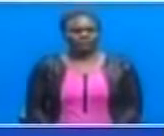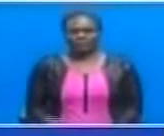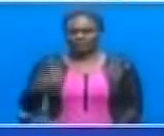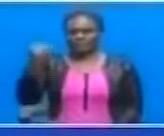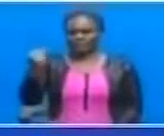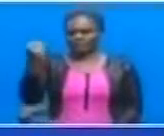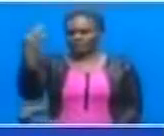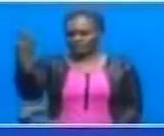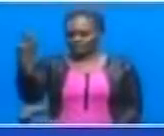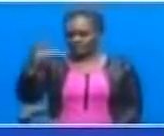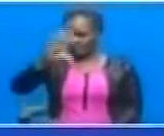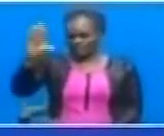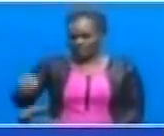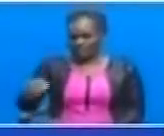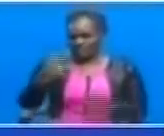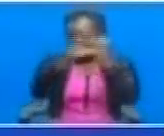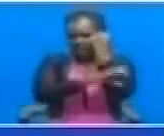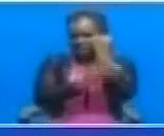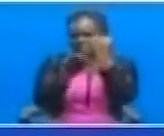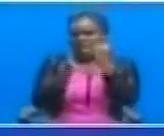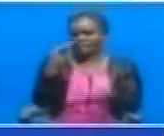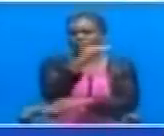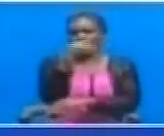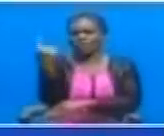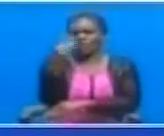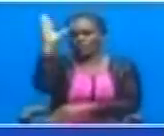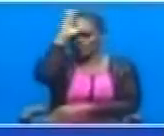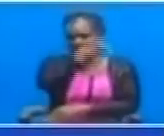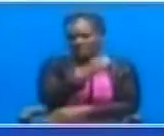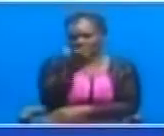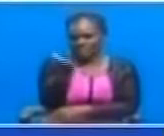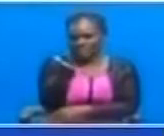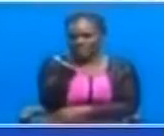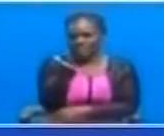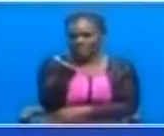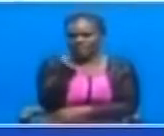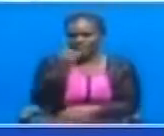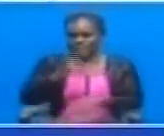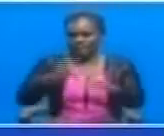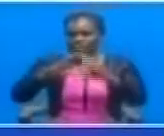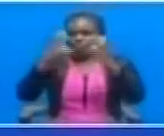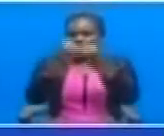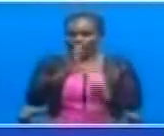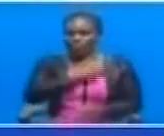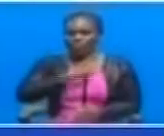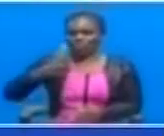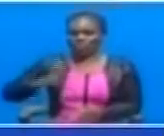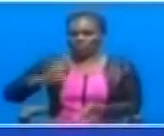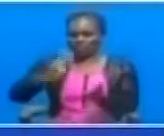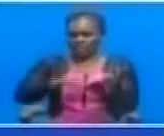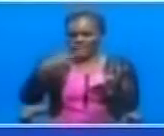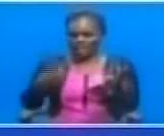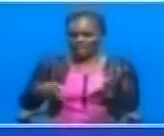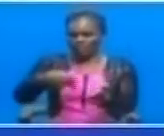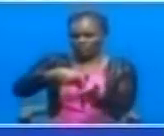53 African countries were in the draw, with only Zimbabwe missing following their expulsion by the world body for failing to pay a former